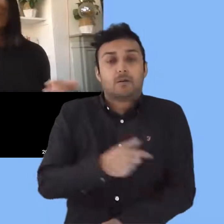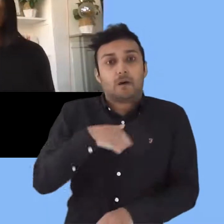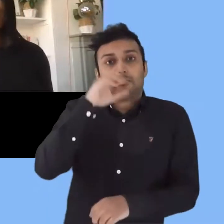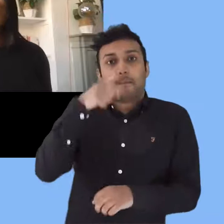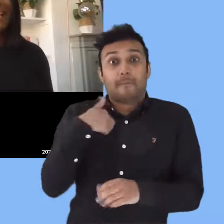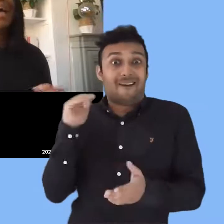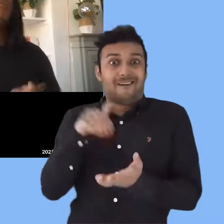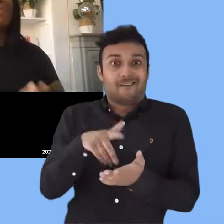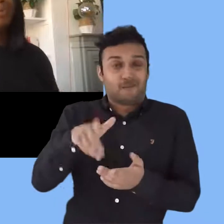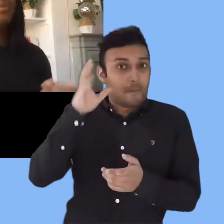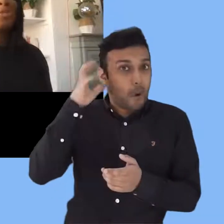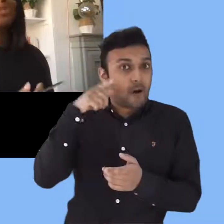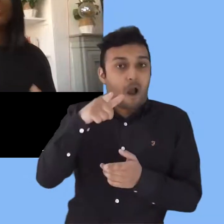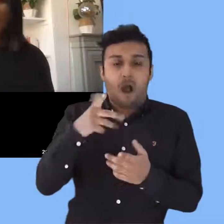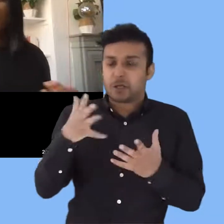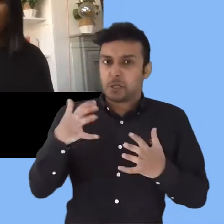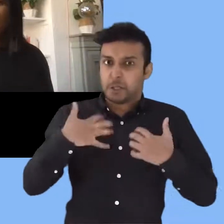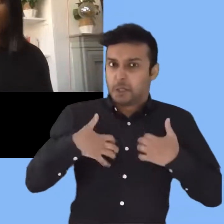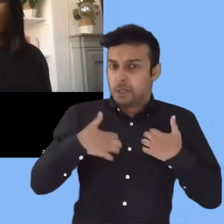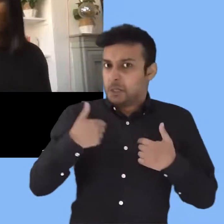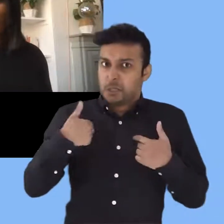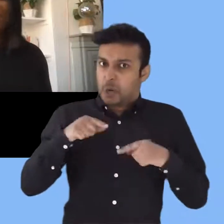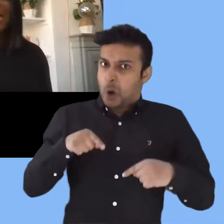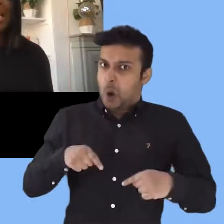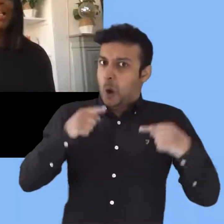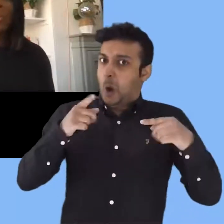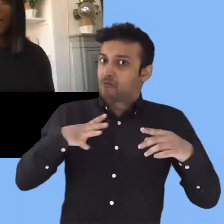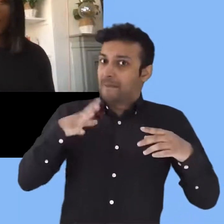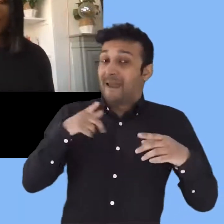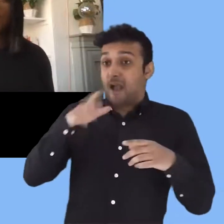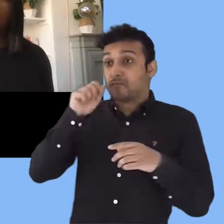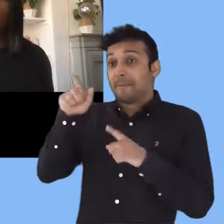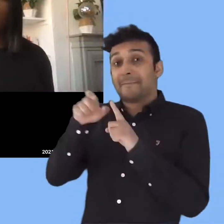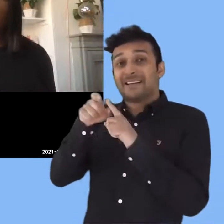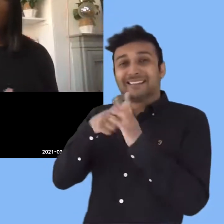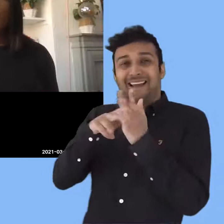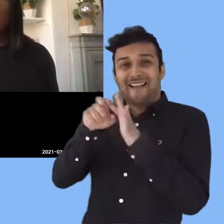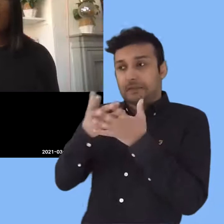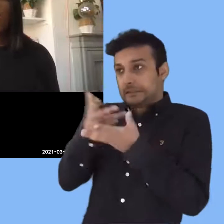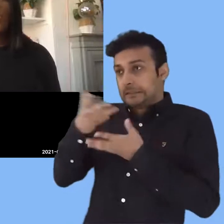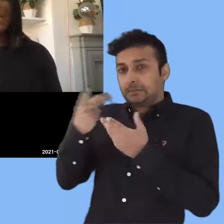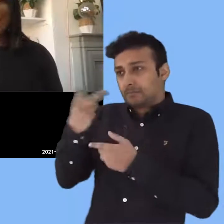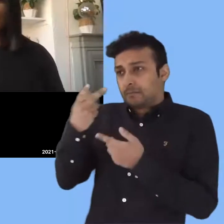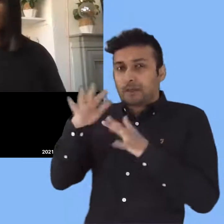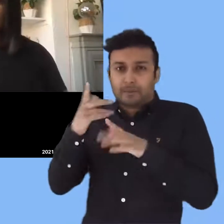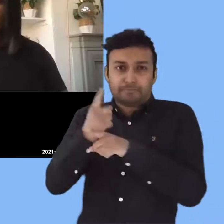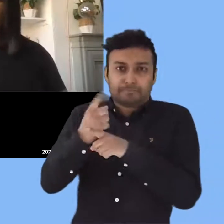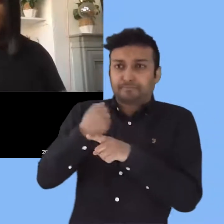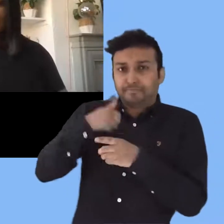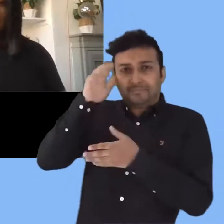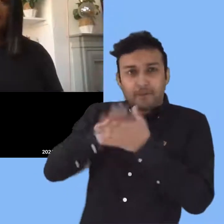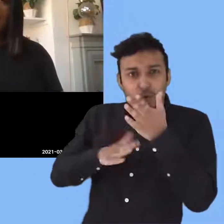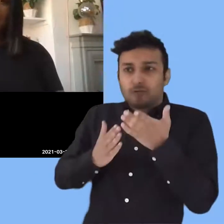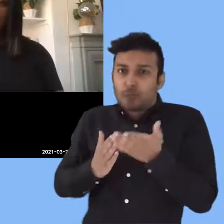as David was talking, we were going through some of the emotions that we'd felt as practitioners, but also what the intersectionality of